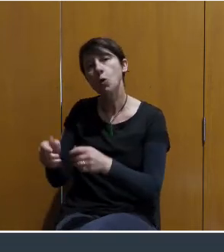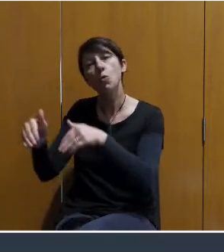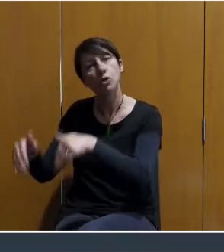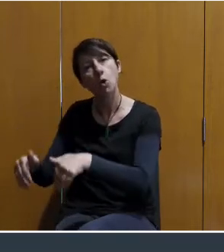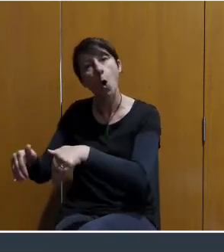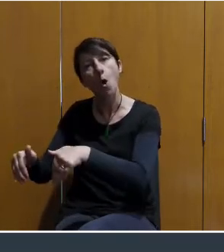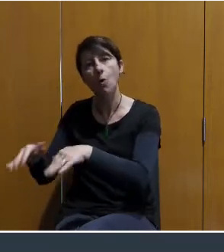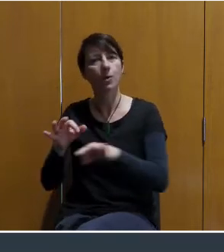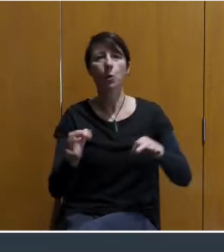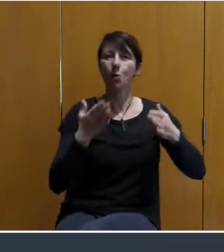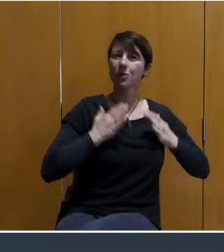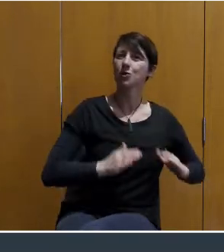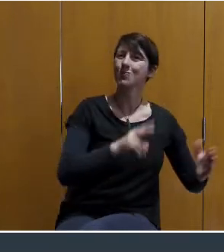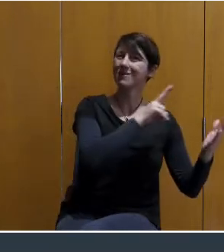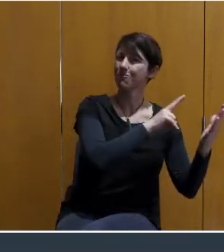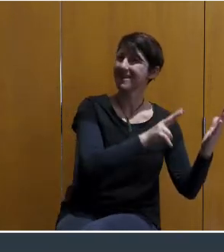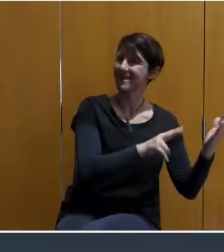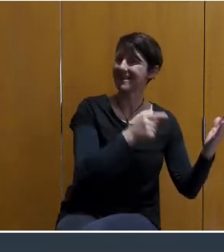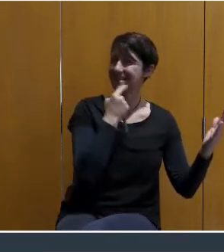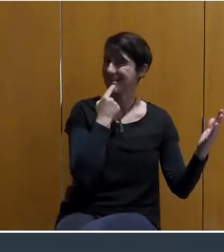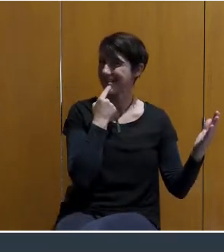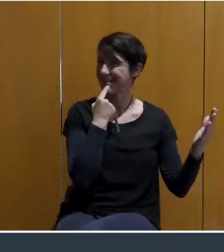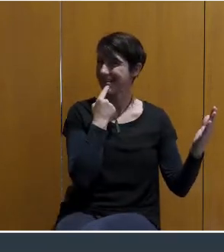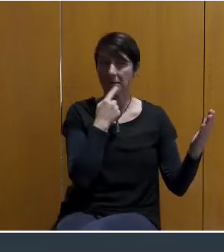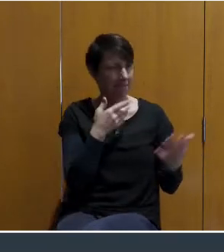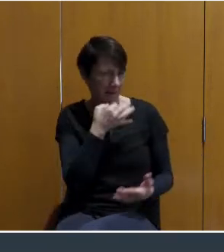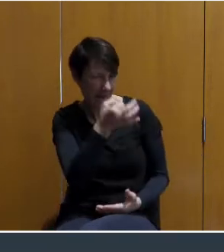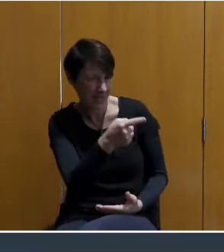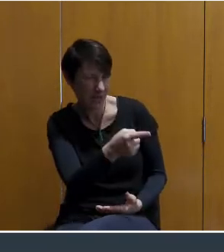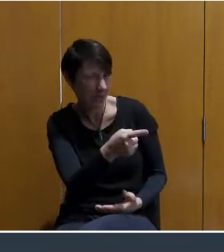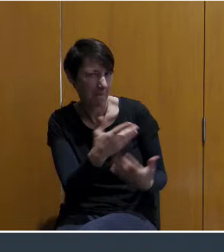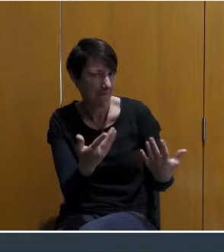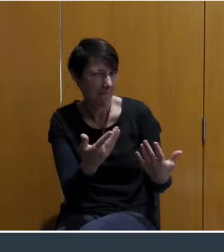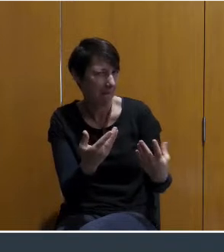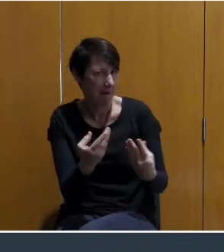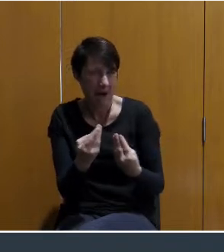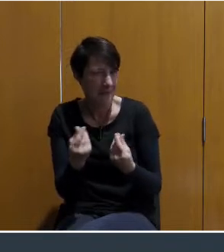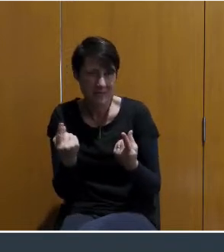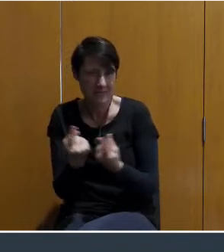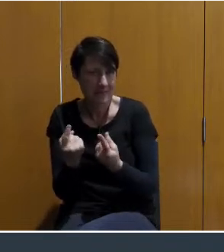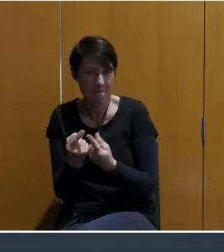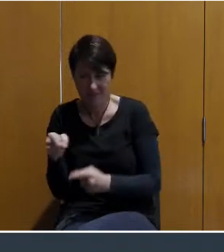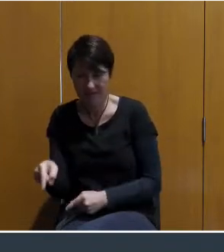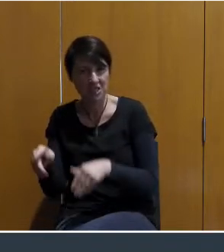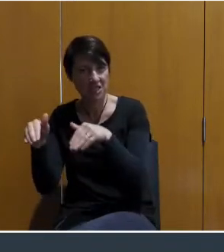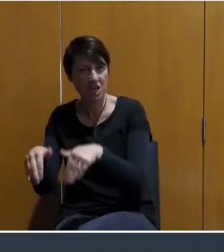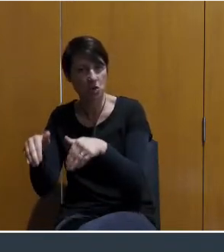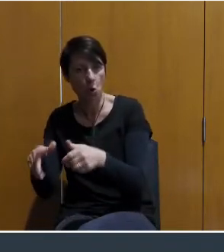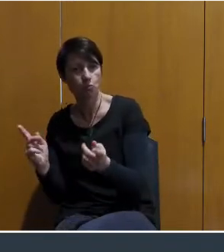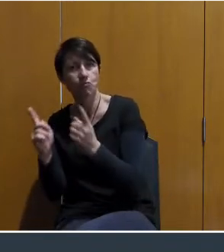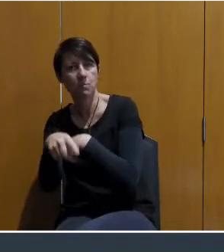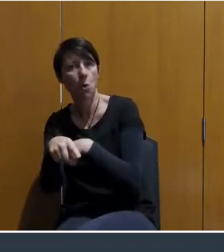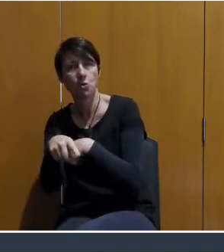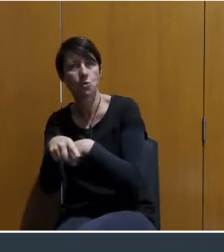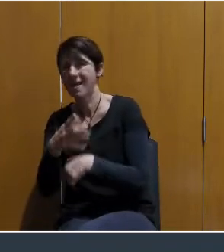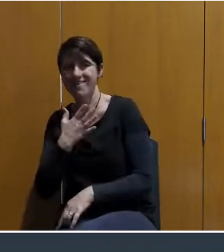question, but are there certain things that dogs behave or respond to that prevent them from going into certain